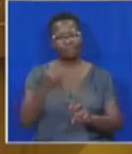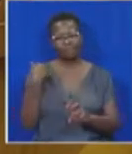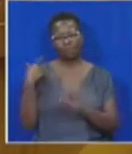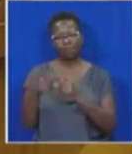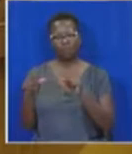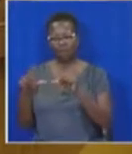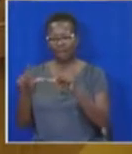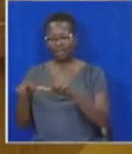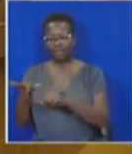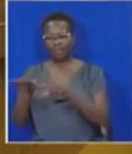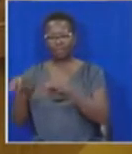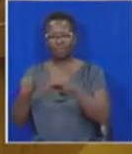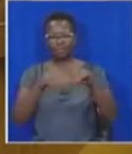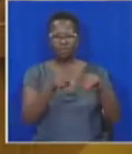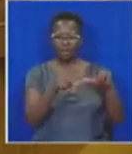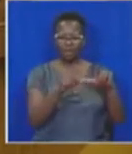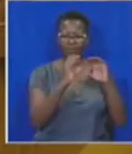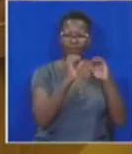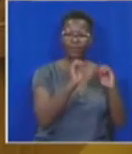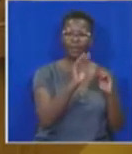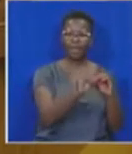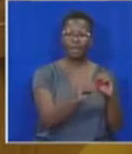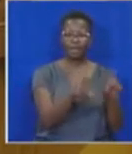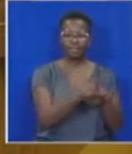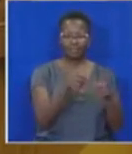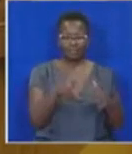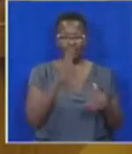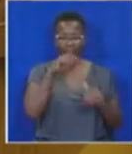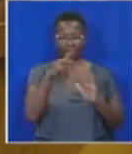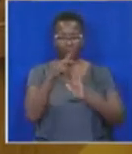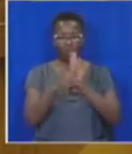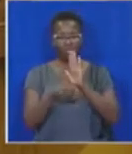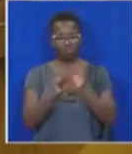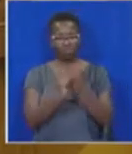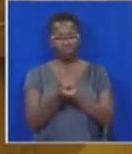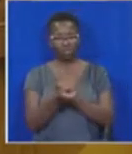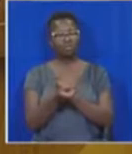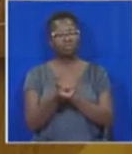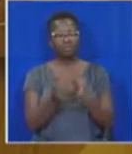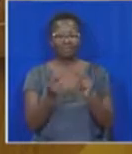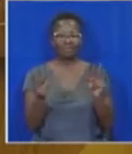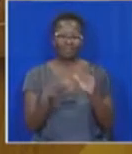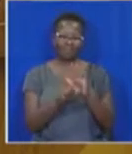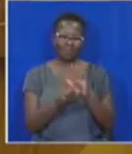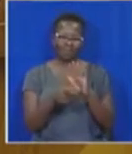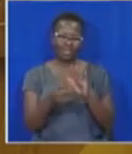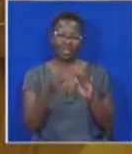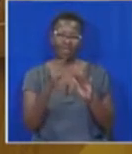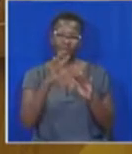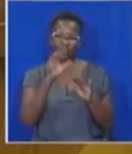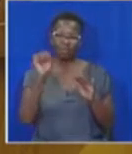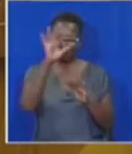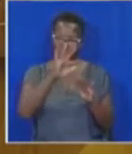institutions to unlicensed ones, and to review and amend licensing policy and practices where necessary as they apply across the country.